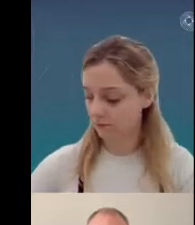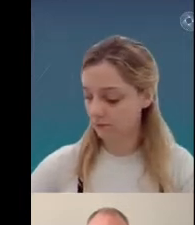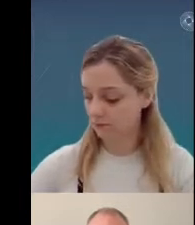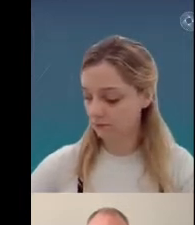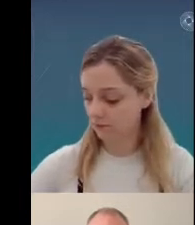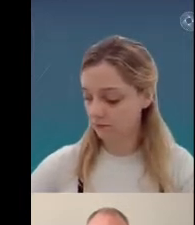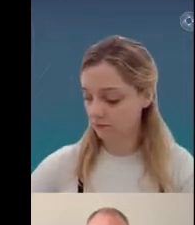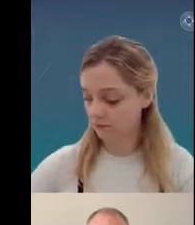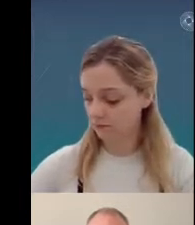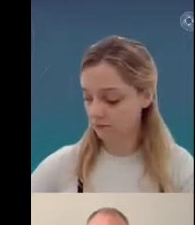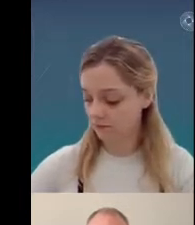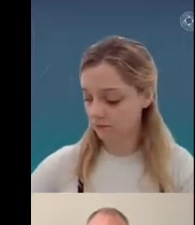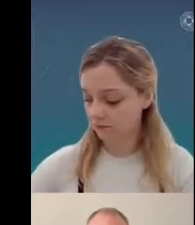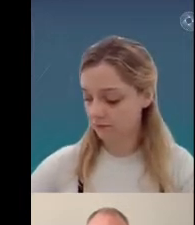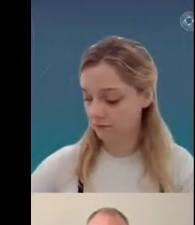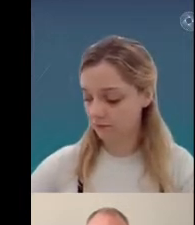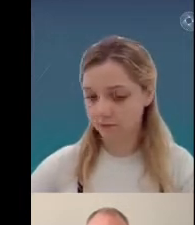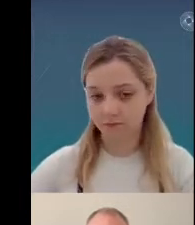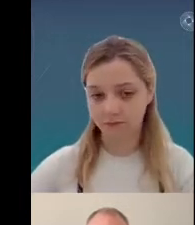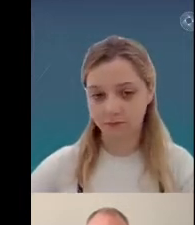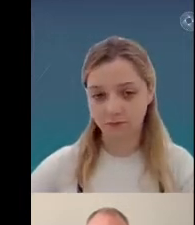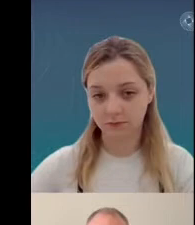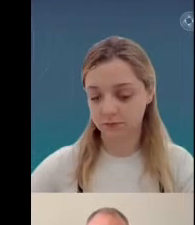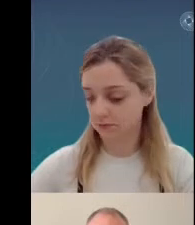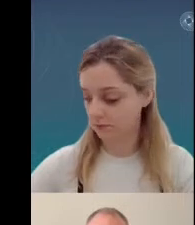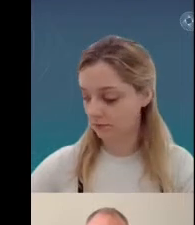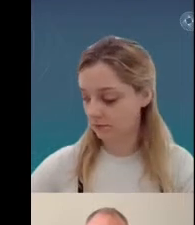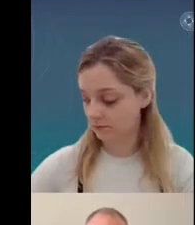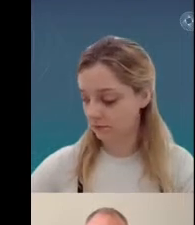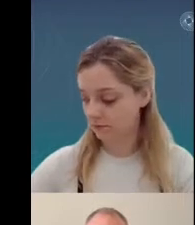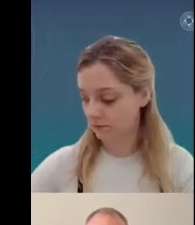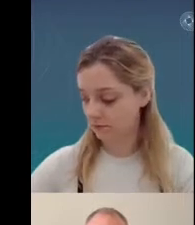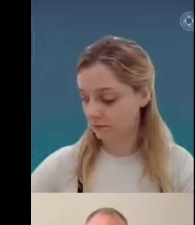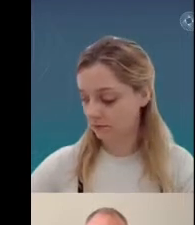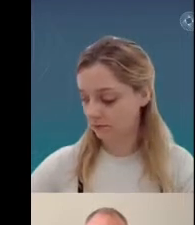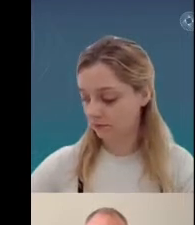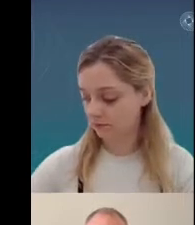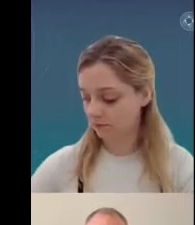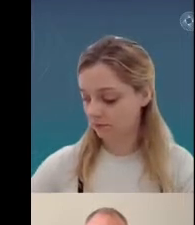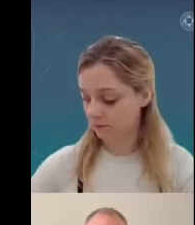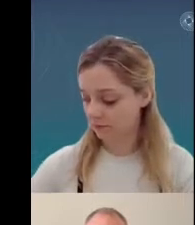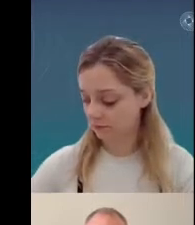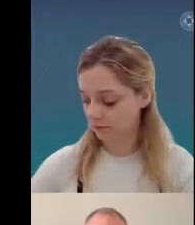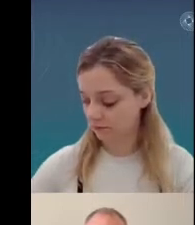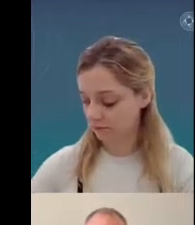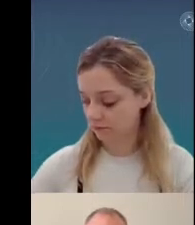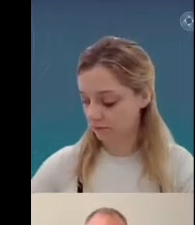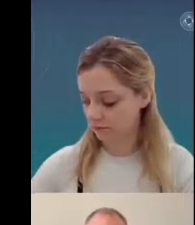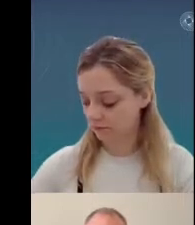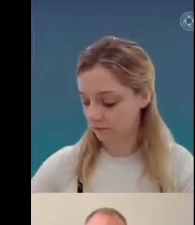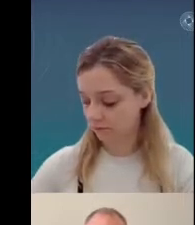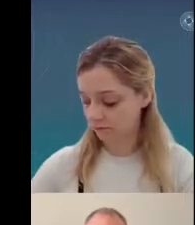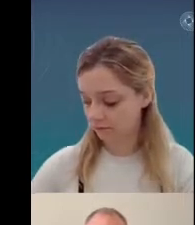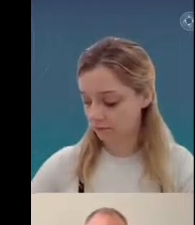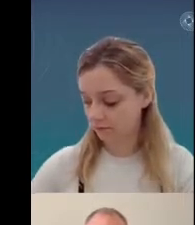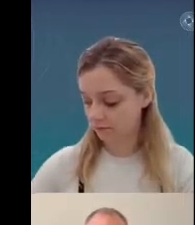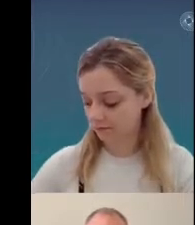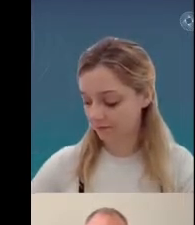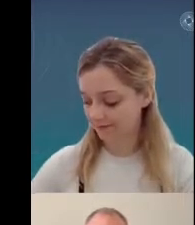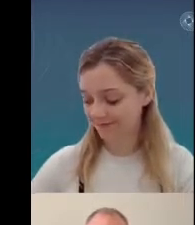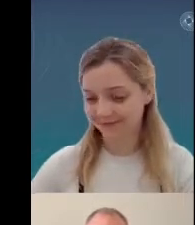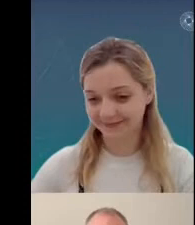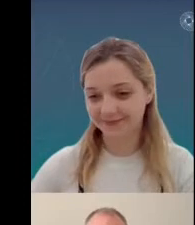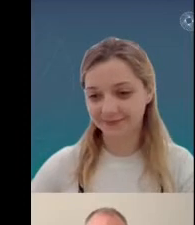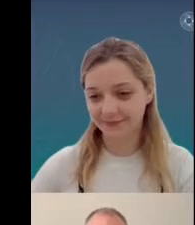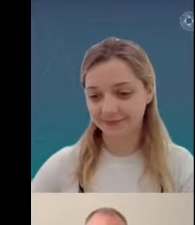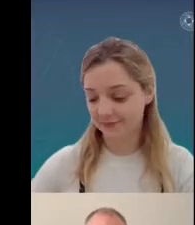to international learners and promoting and maintaining academic integrity, I feel, is a very good quality and